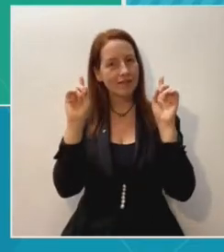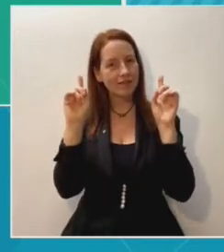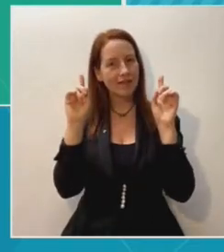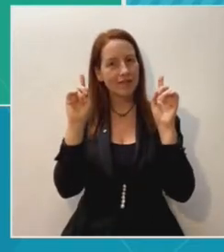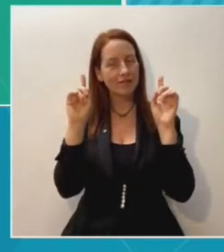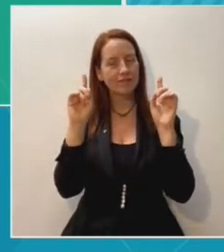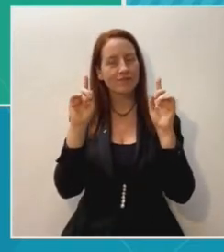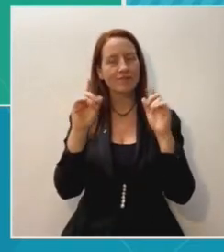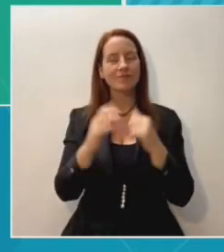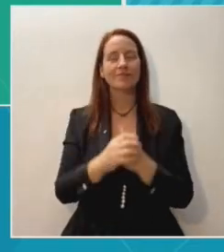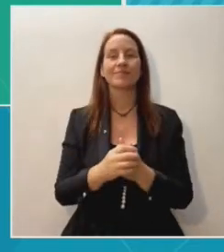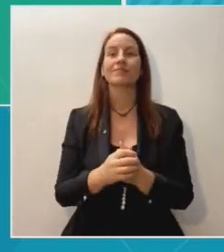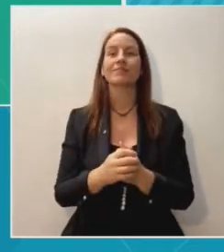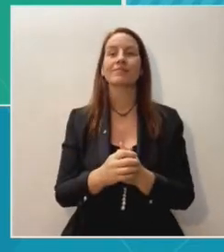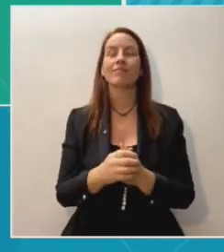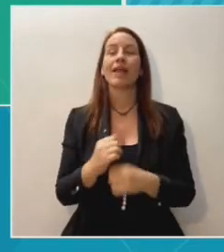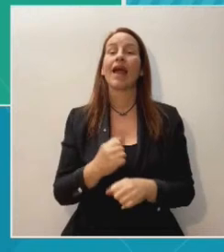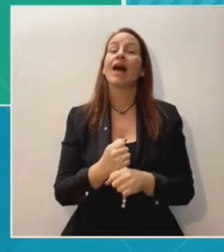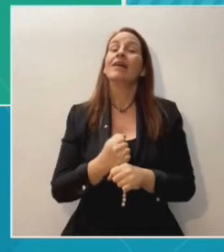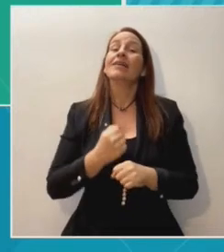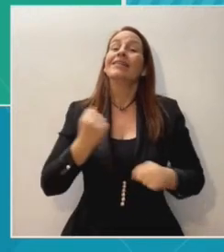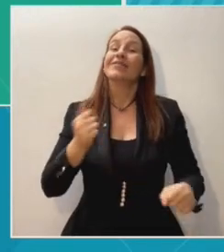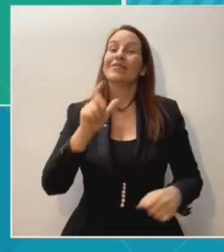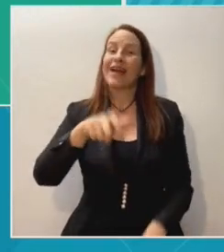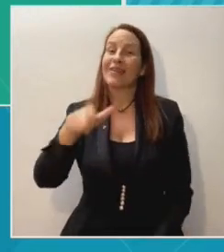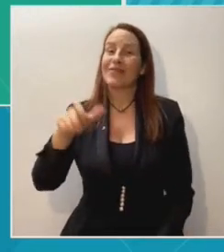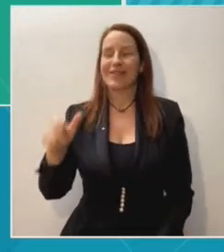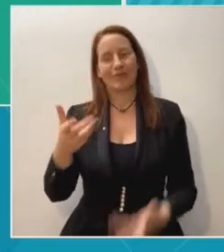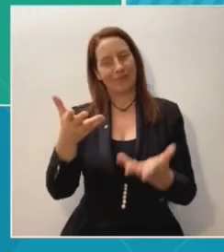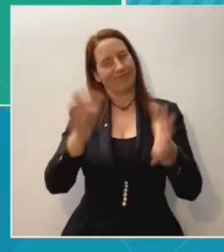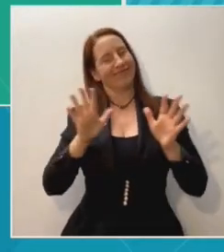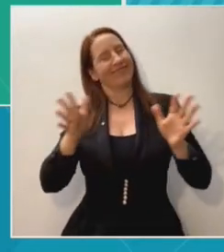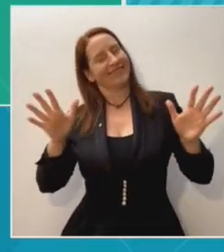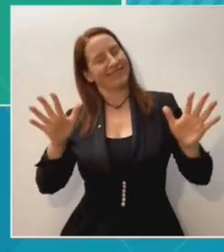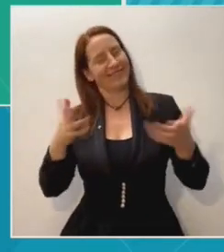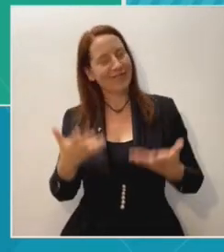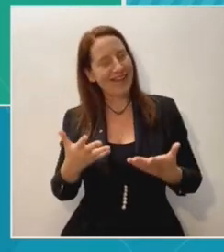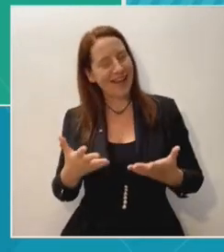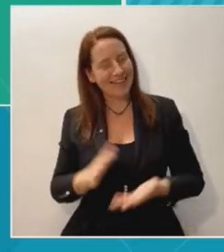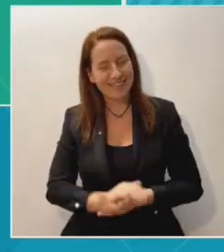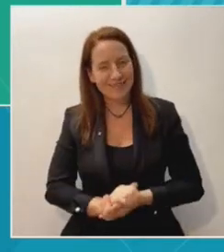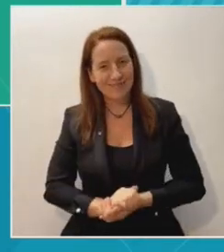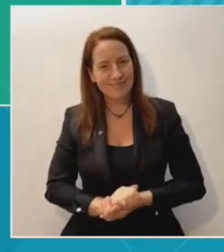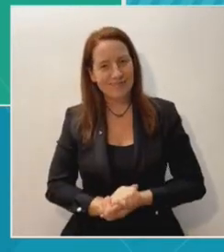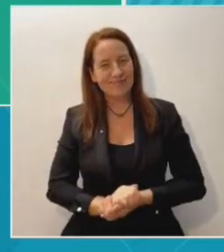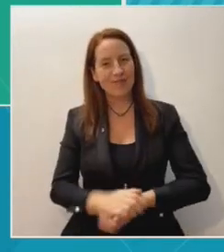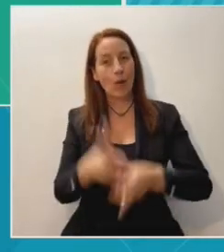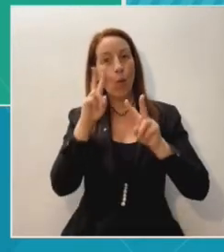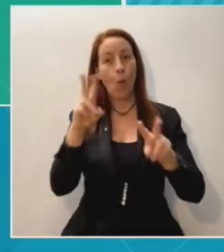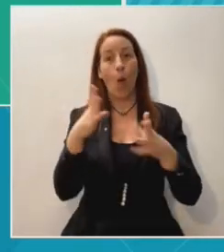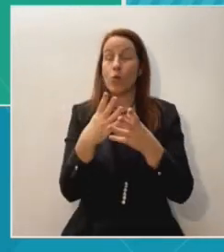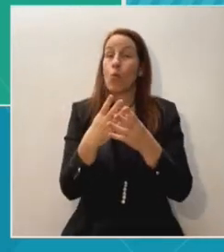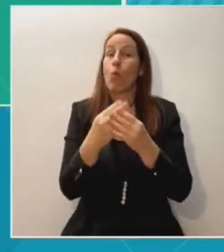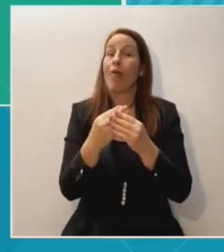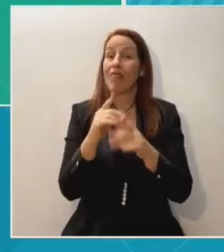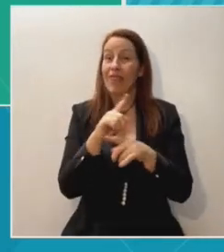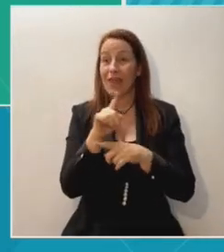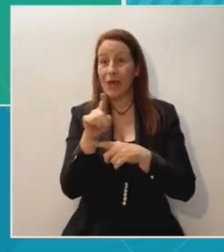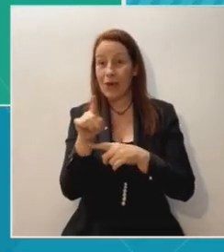Graduates, whilst you're undoubtedly the stars of the show, watching with us today are some incredibly important